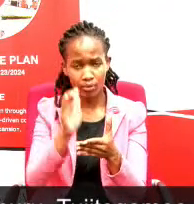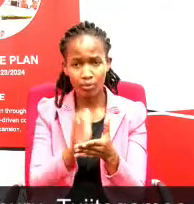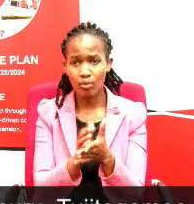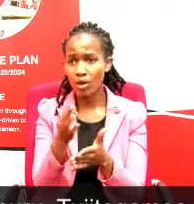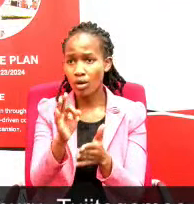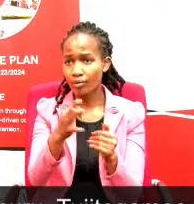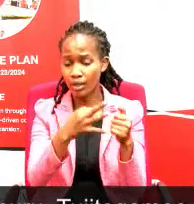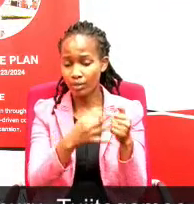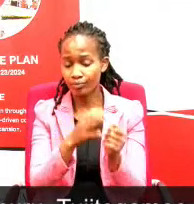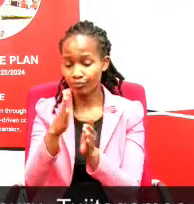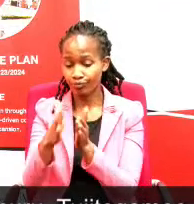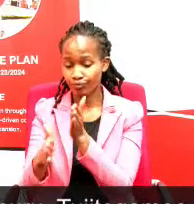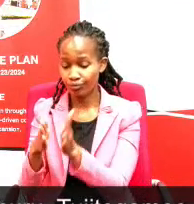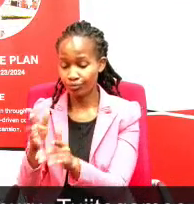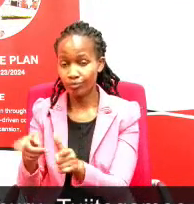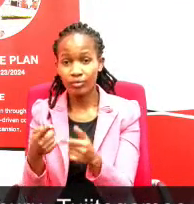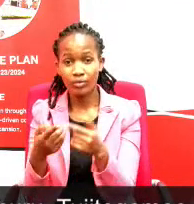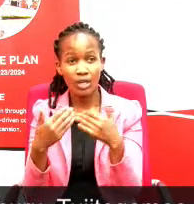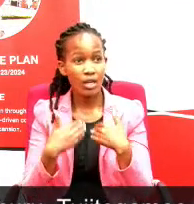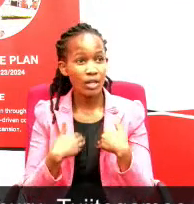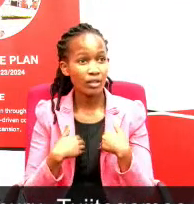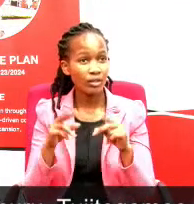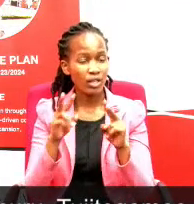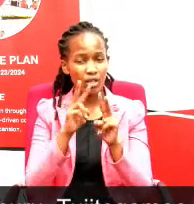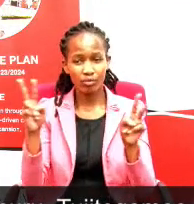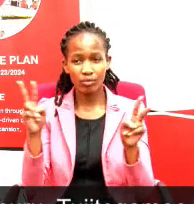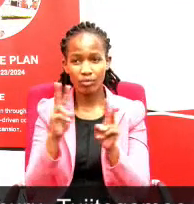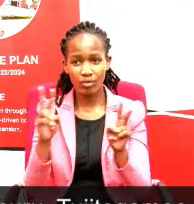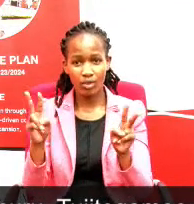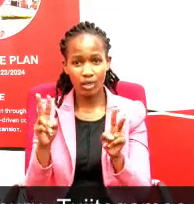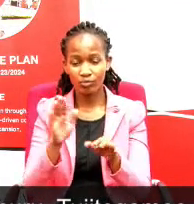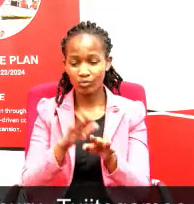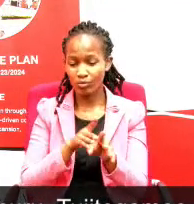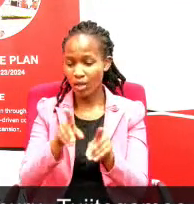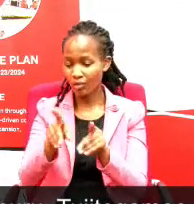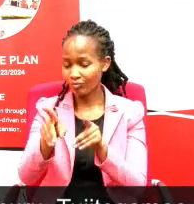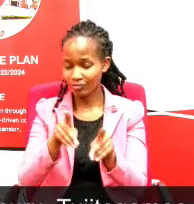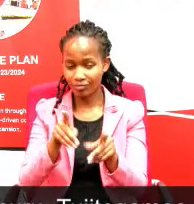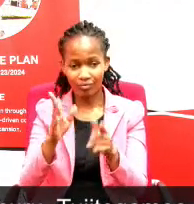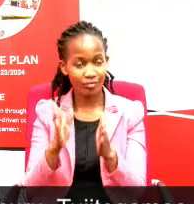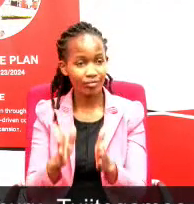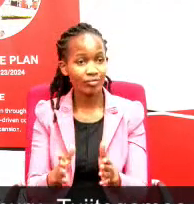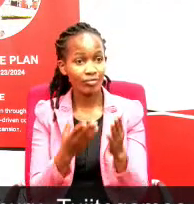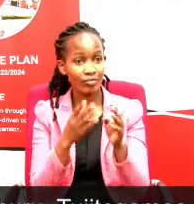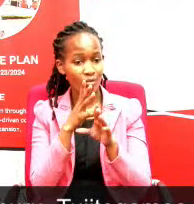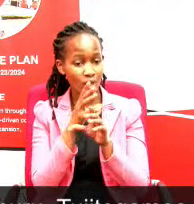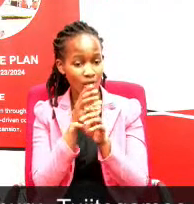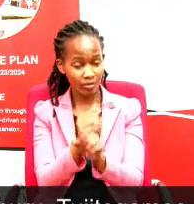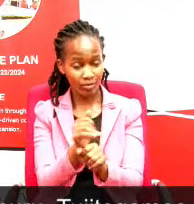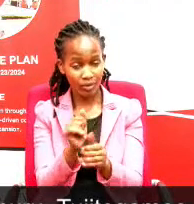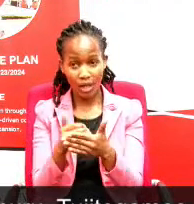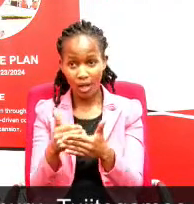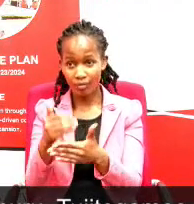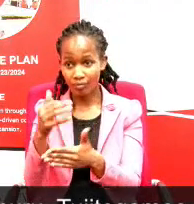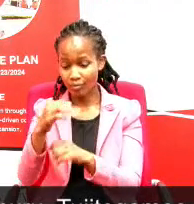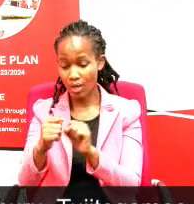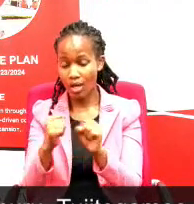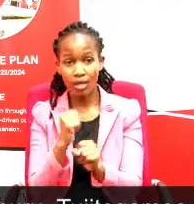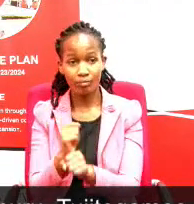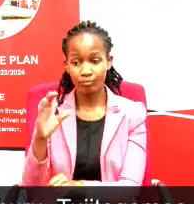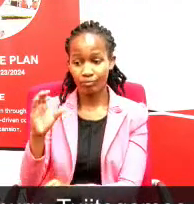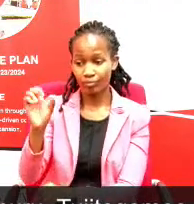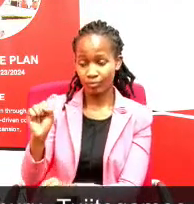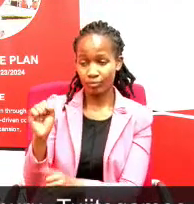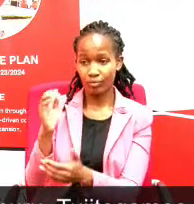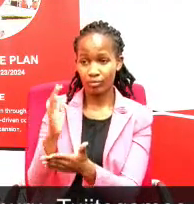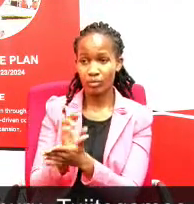corporate plan, and they have a very, very good sense of direction. And we are confident that the next 3 years, Honorable CS,